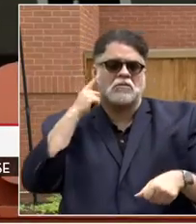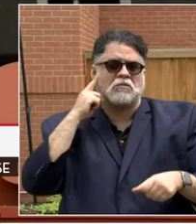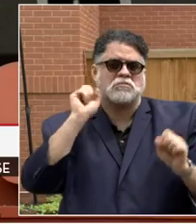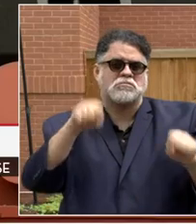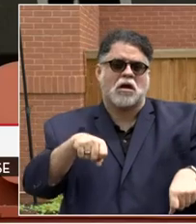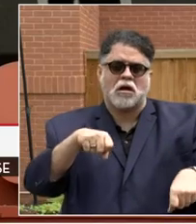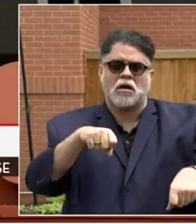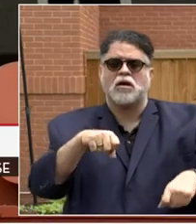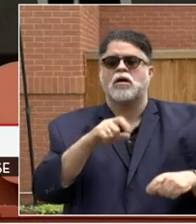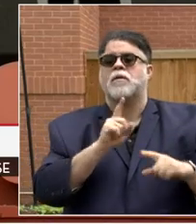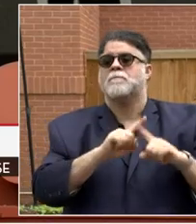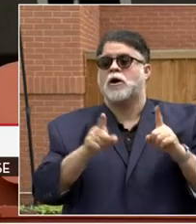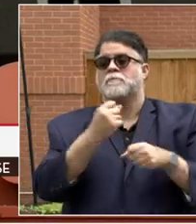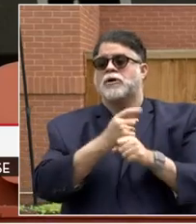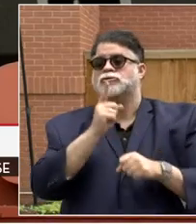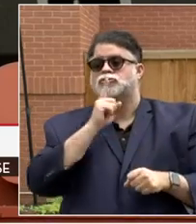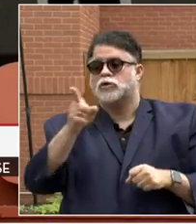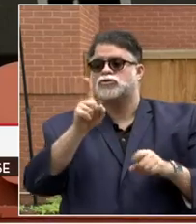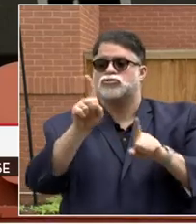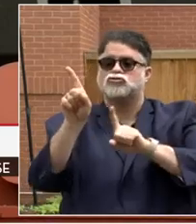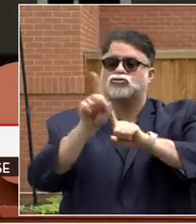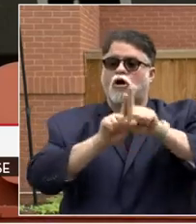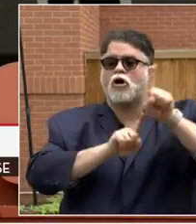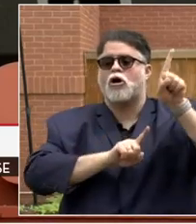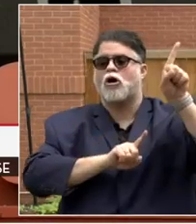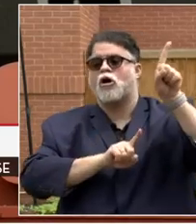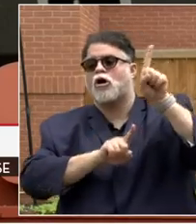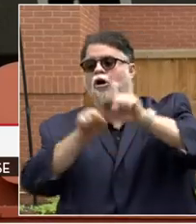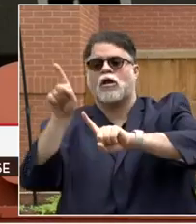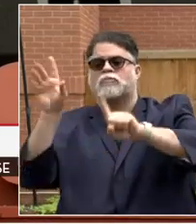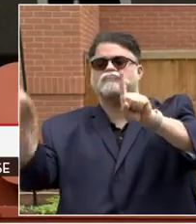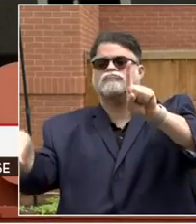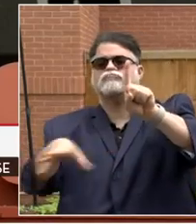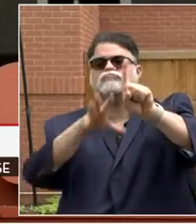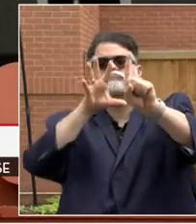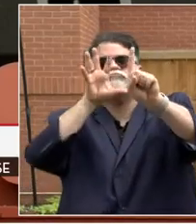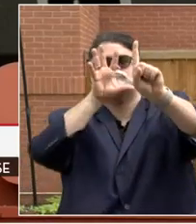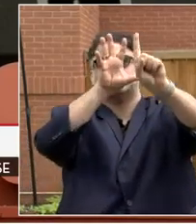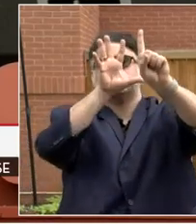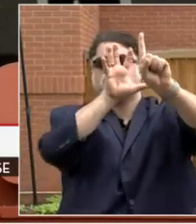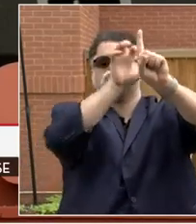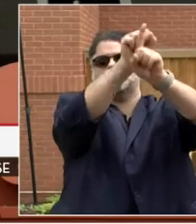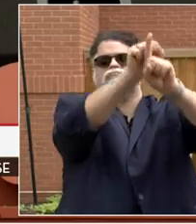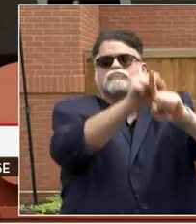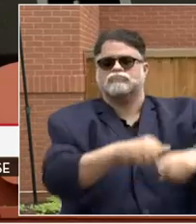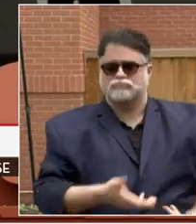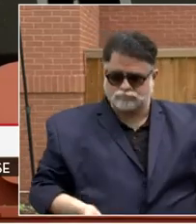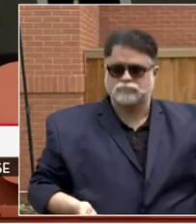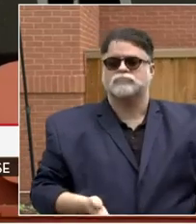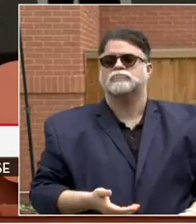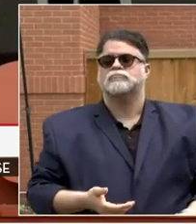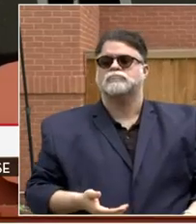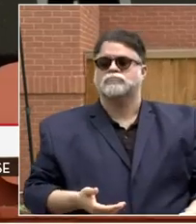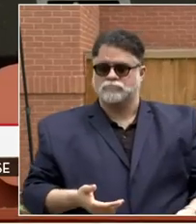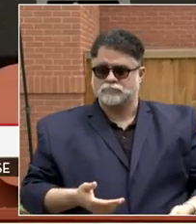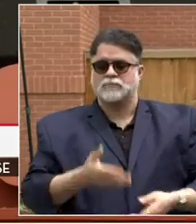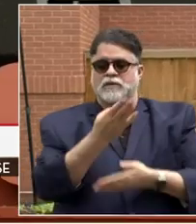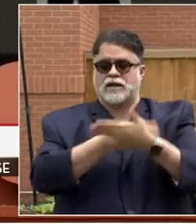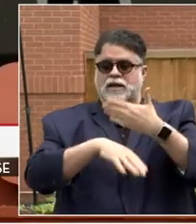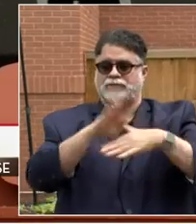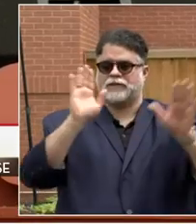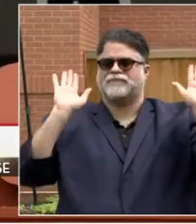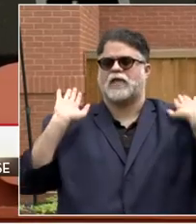which we love, put down your guns and shoot for the stars, and the other is entitled Hands Up. So thank you to Roger Ball and the